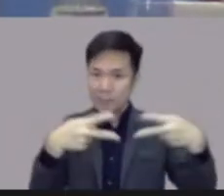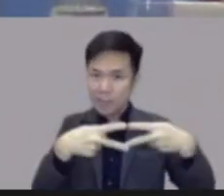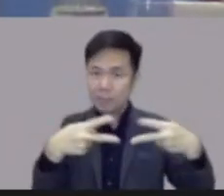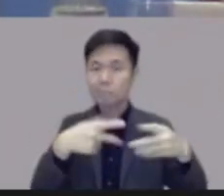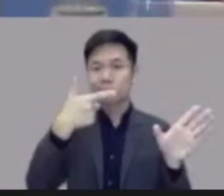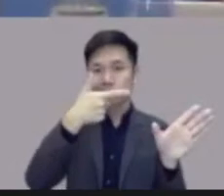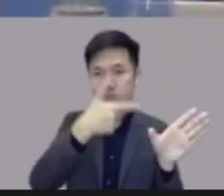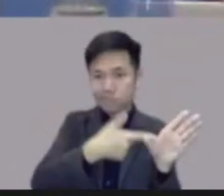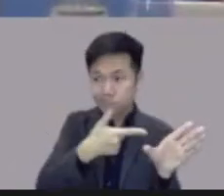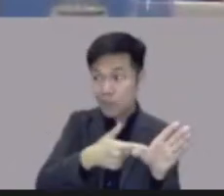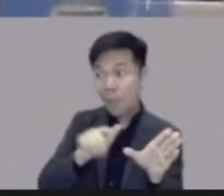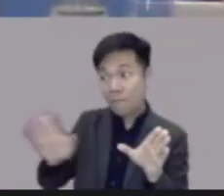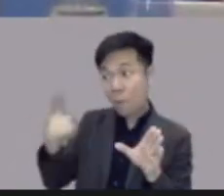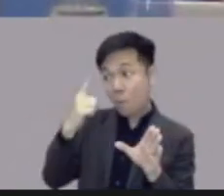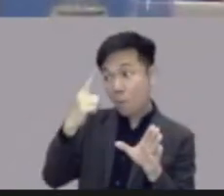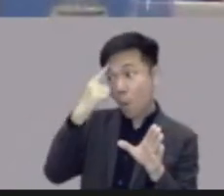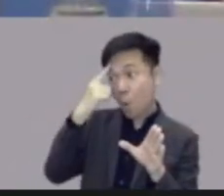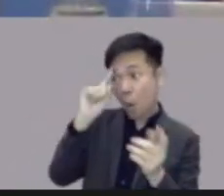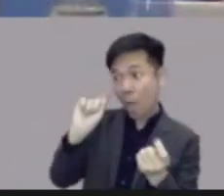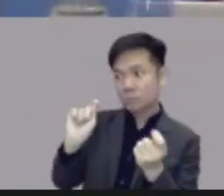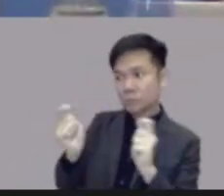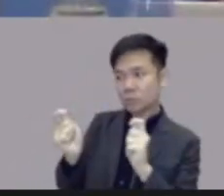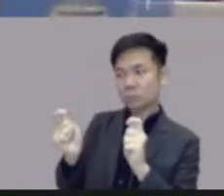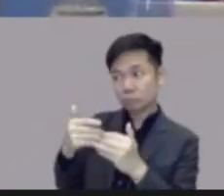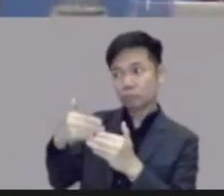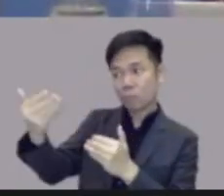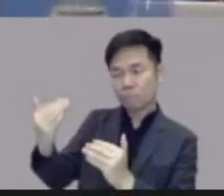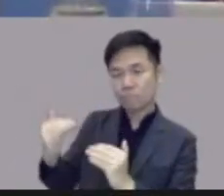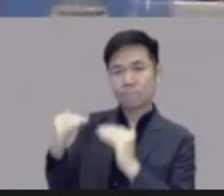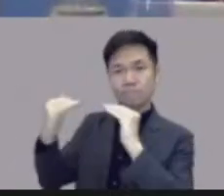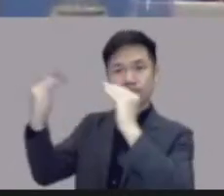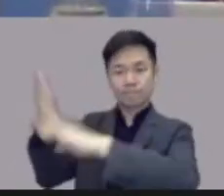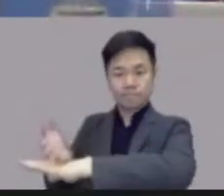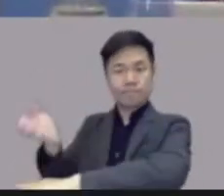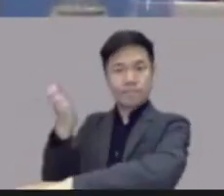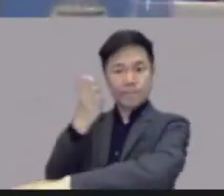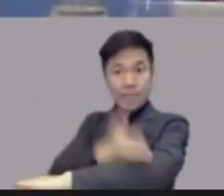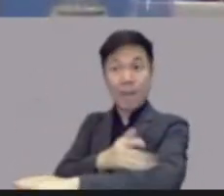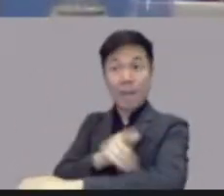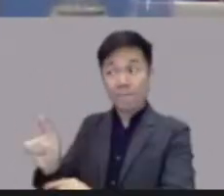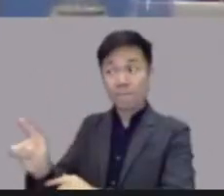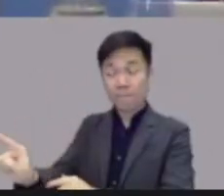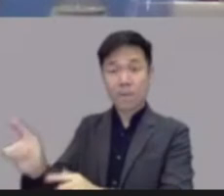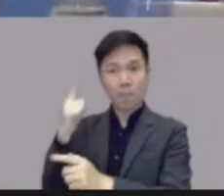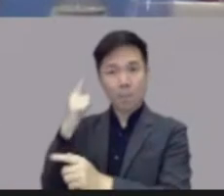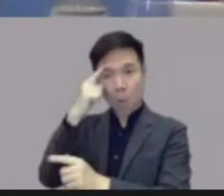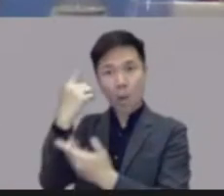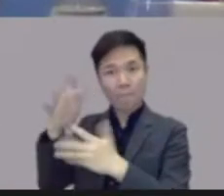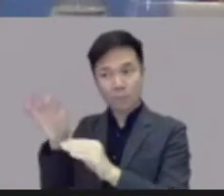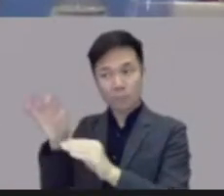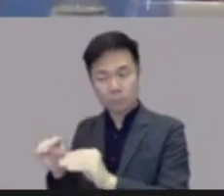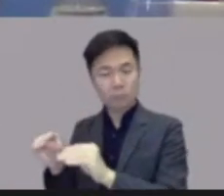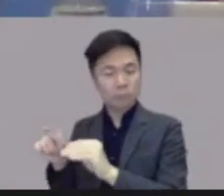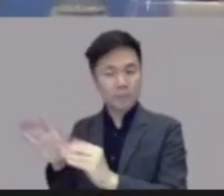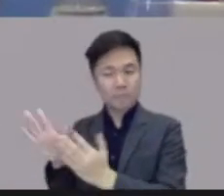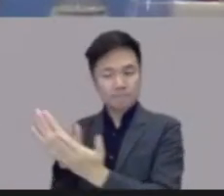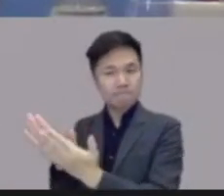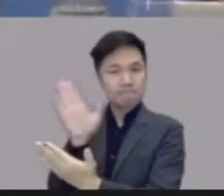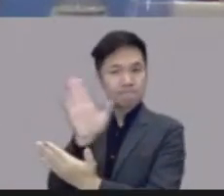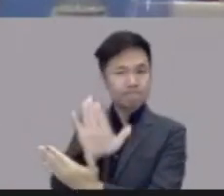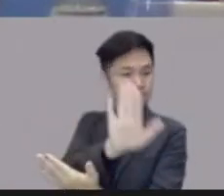transition pathway for Mongolia and we hope to do this in other countries as well Excellence is Deer College